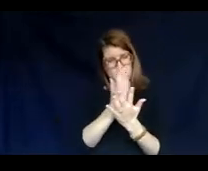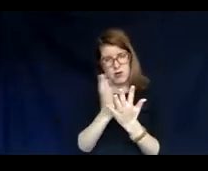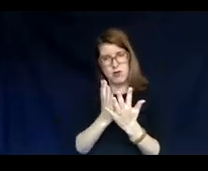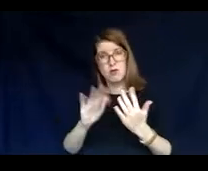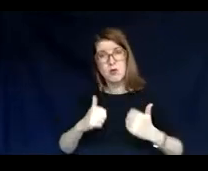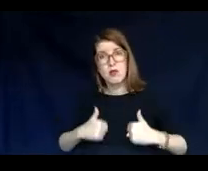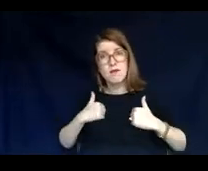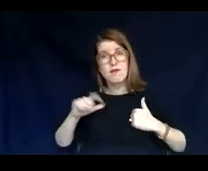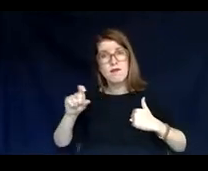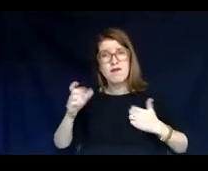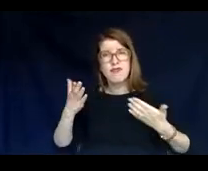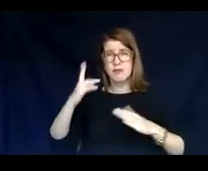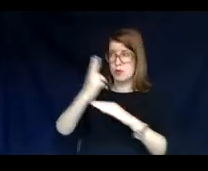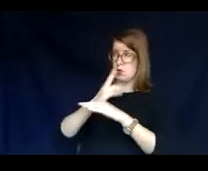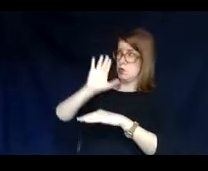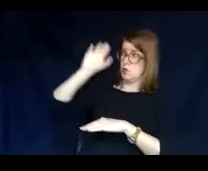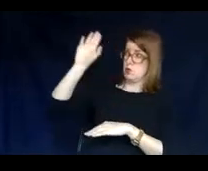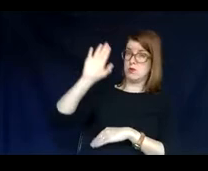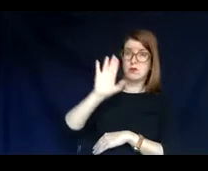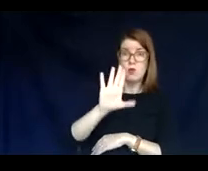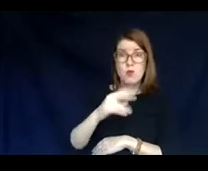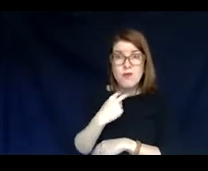And then let him use your voice to heal others?